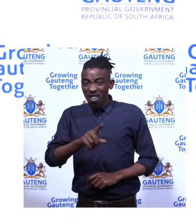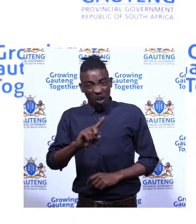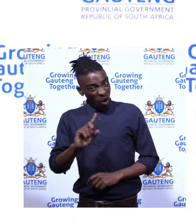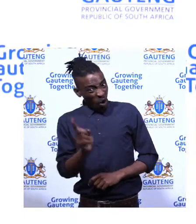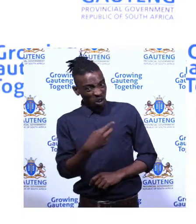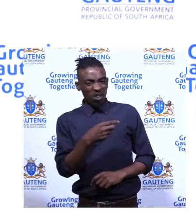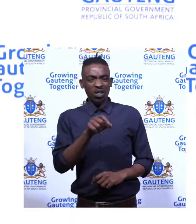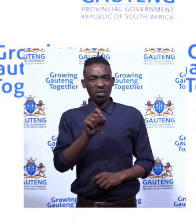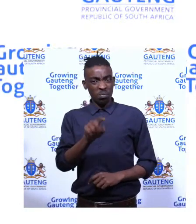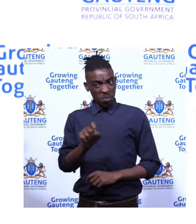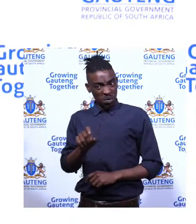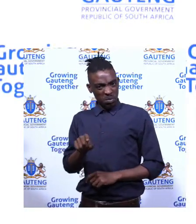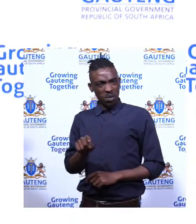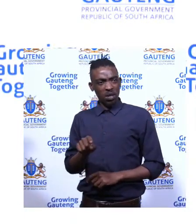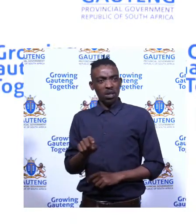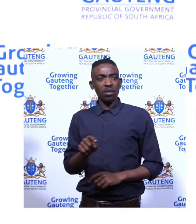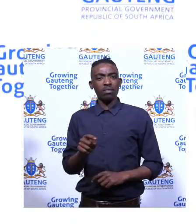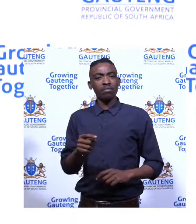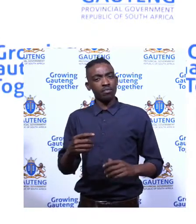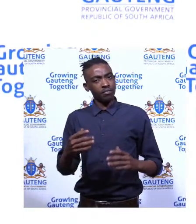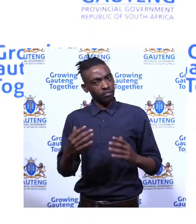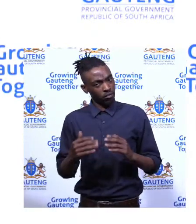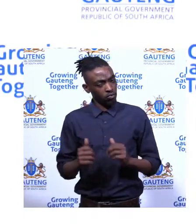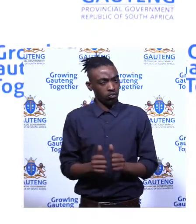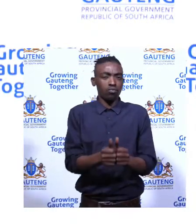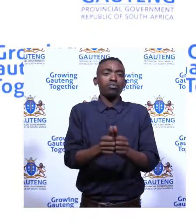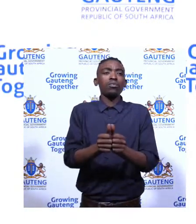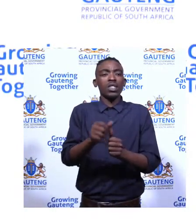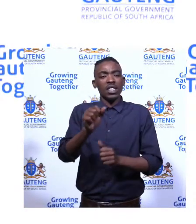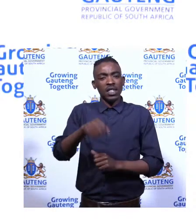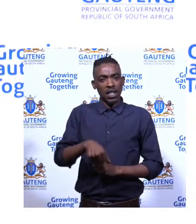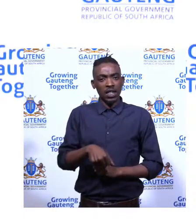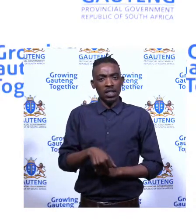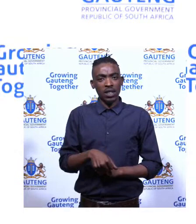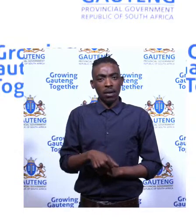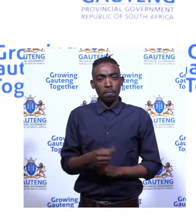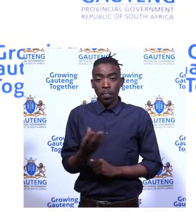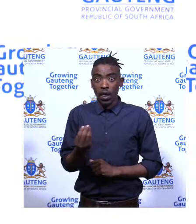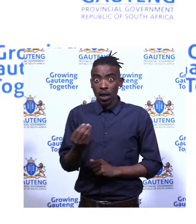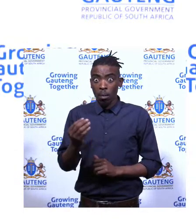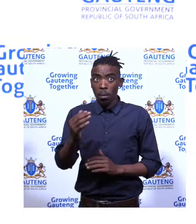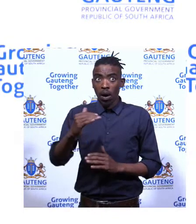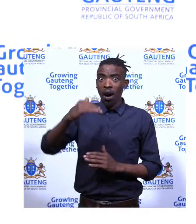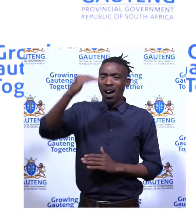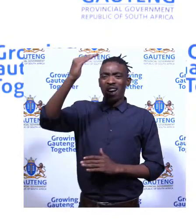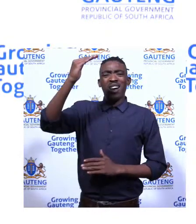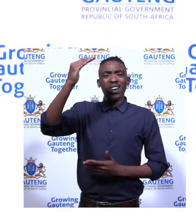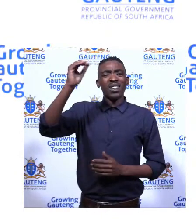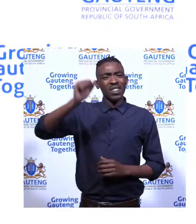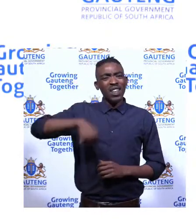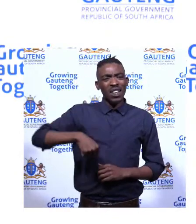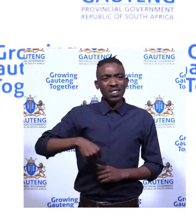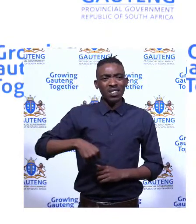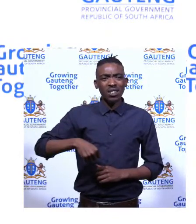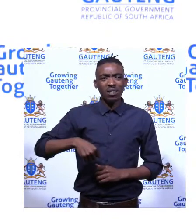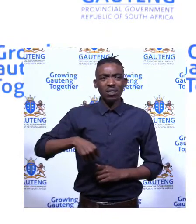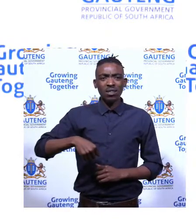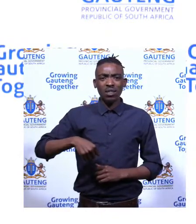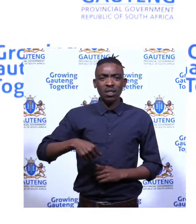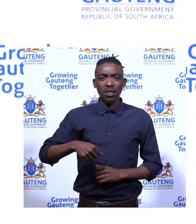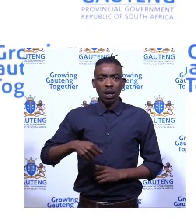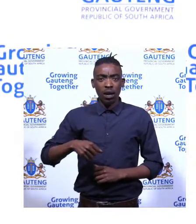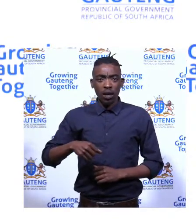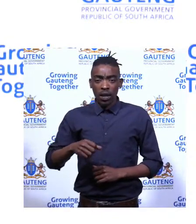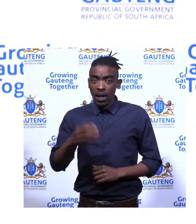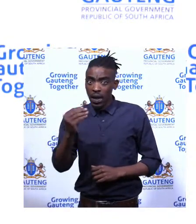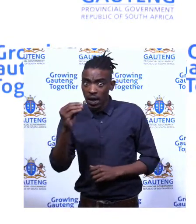where one overrides the other because the numbers may be too high. And when the numbers